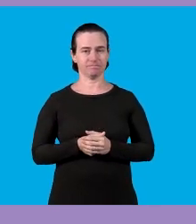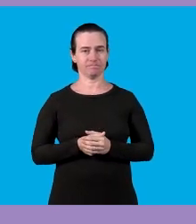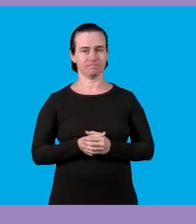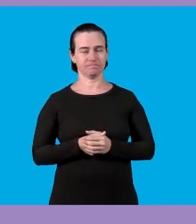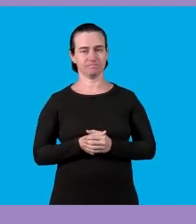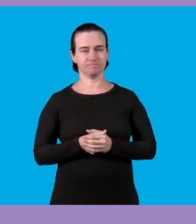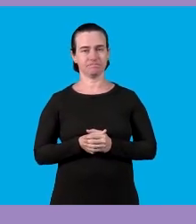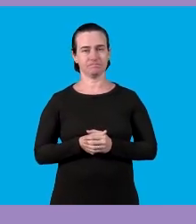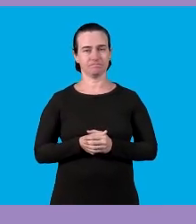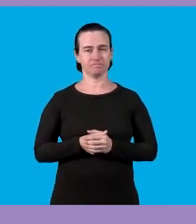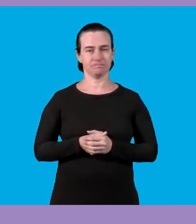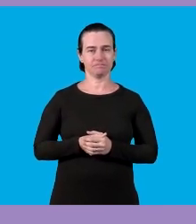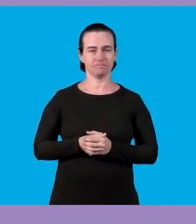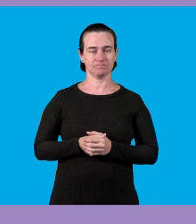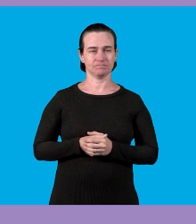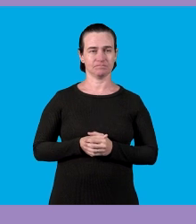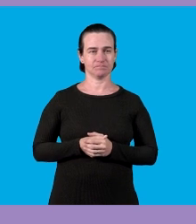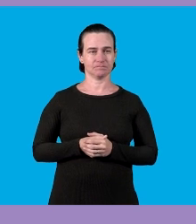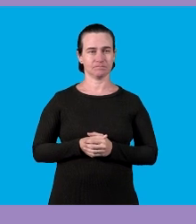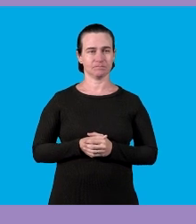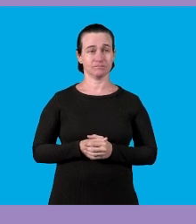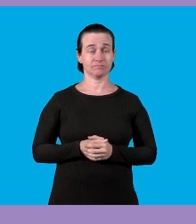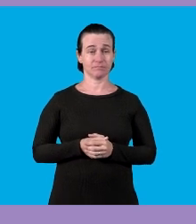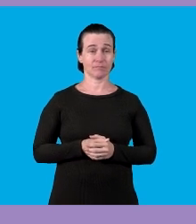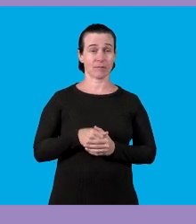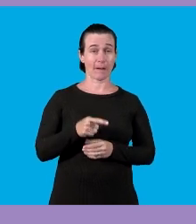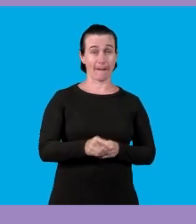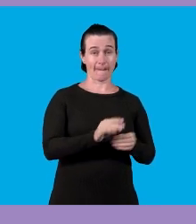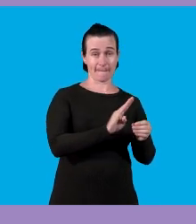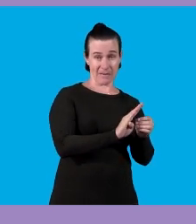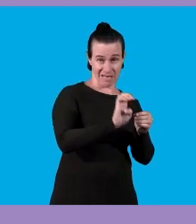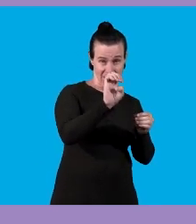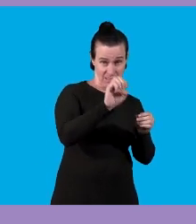4 centimeters. And then BE